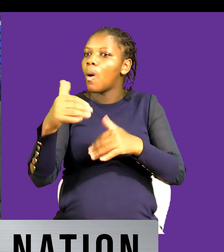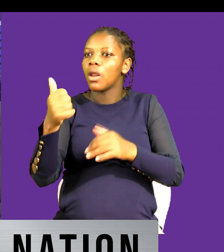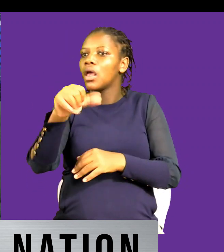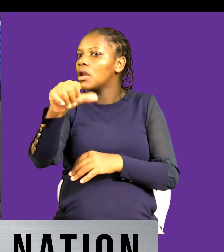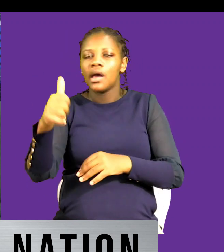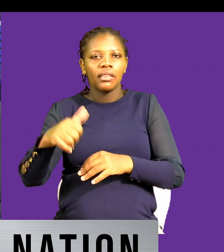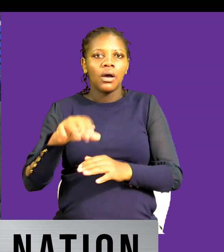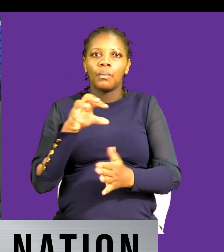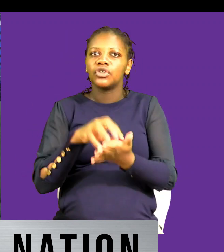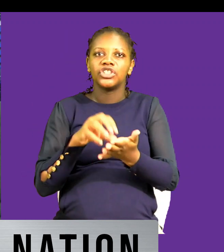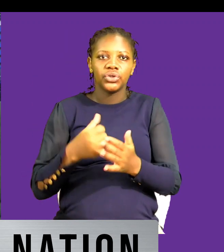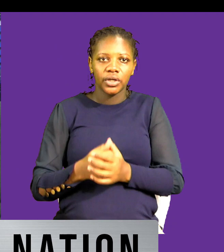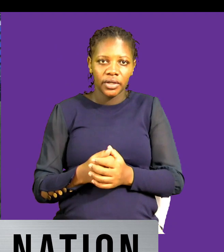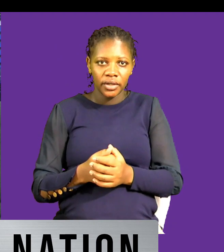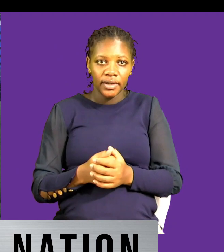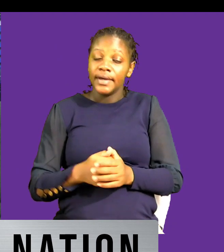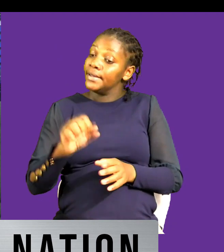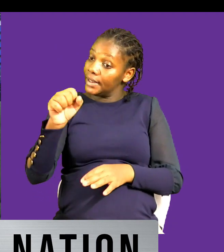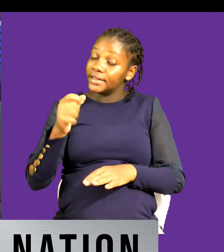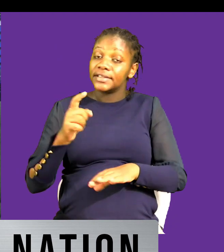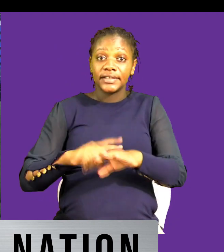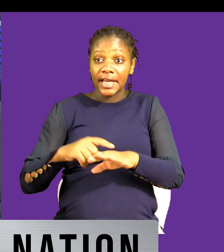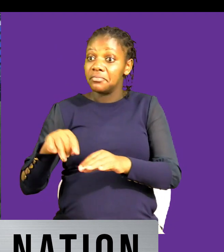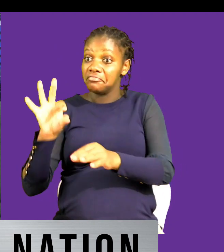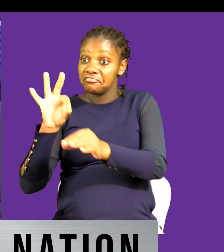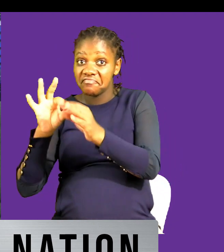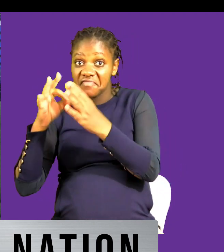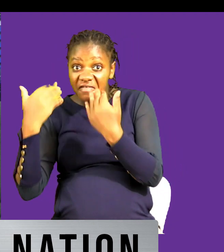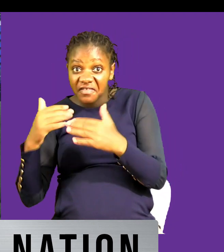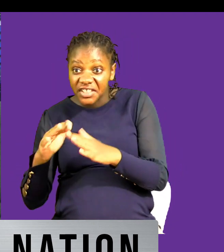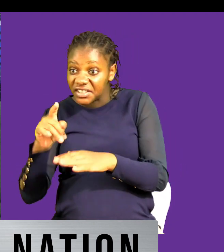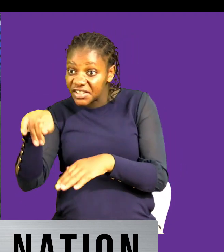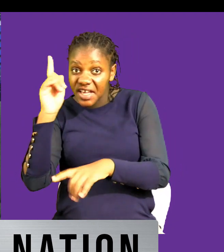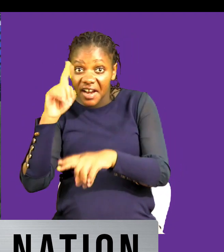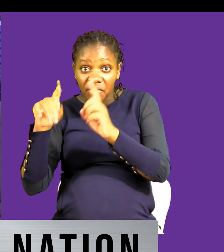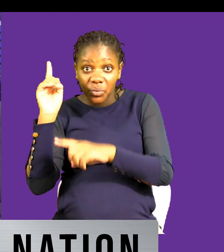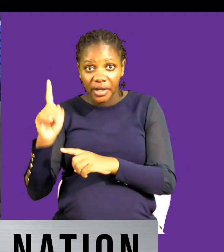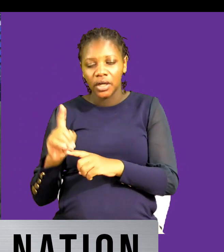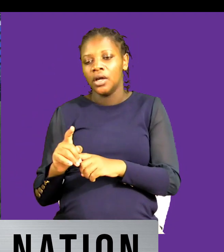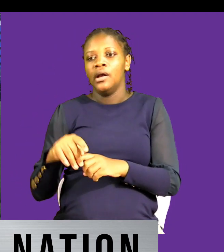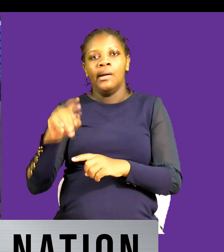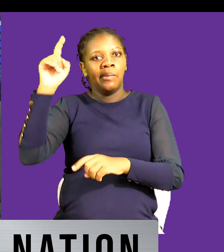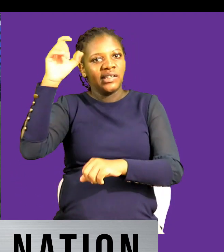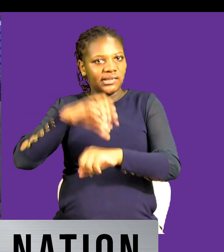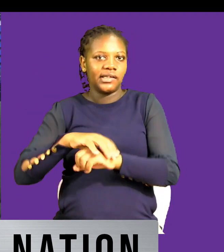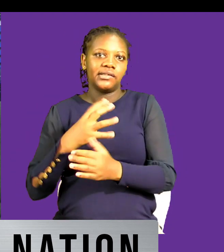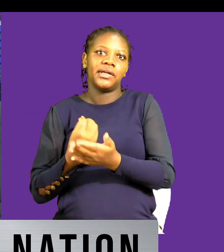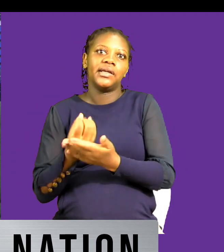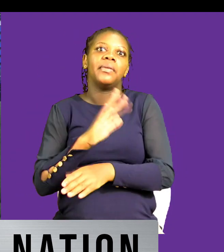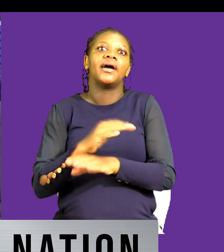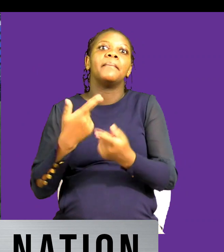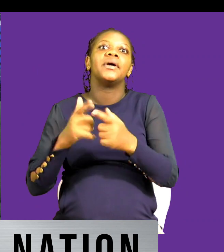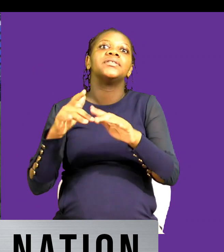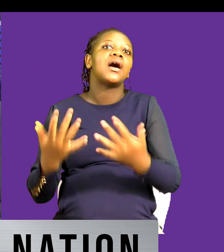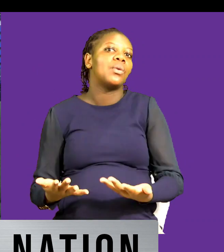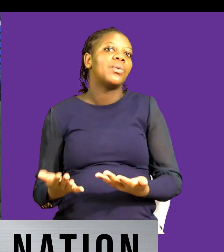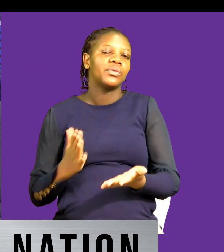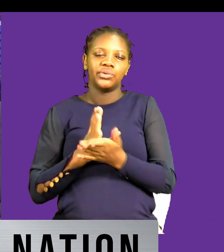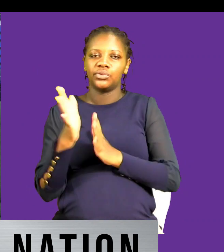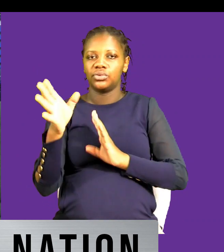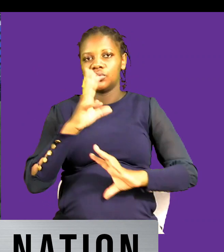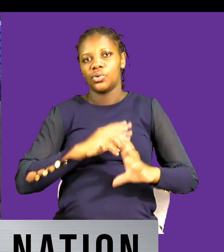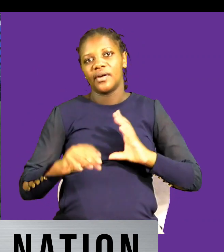have to find ways of bringing back the 300 million. It becomes unfortunate, because what it means is that everything that is going